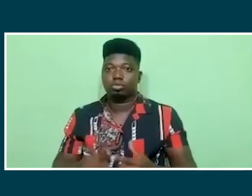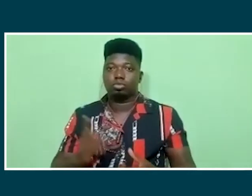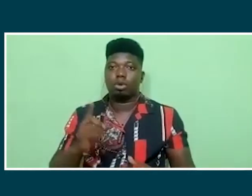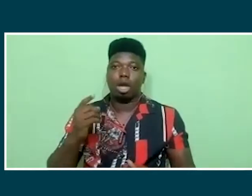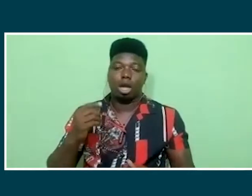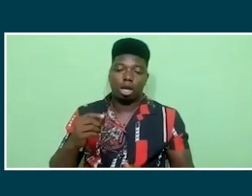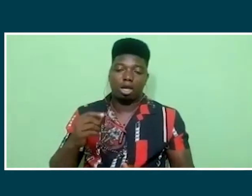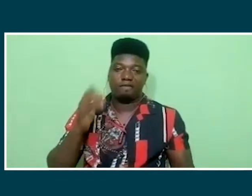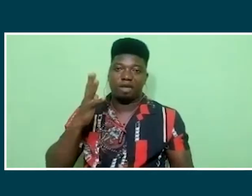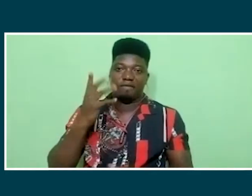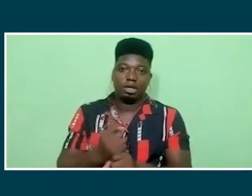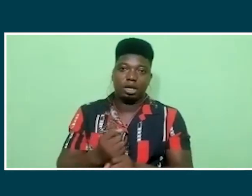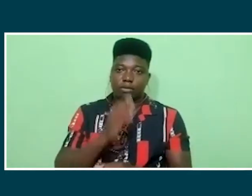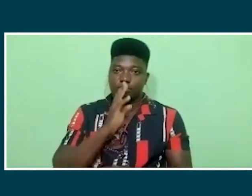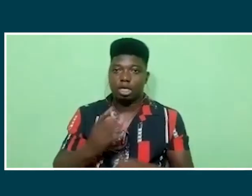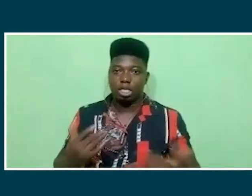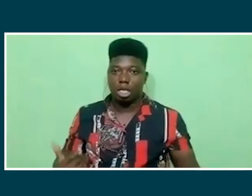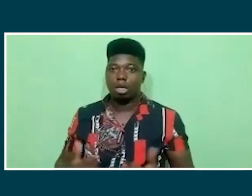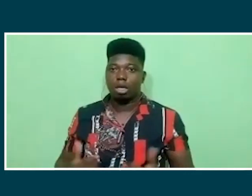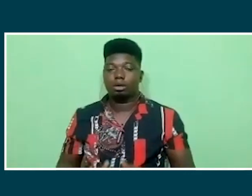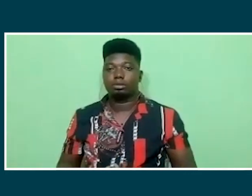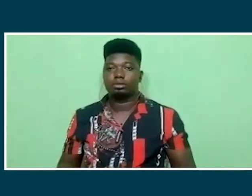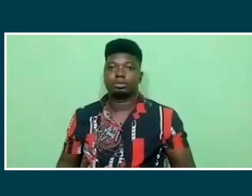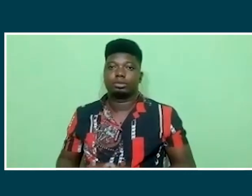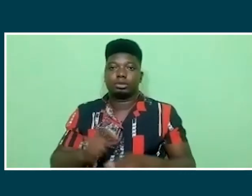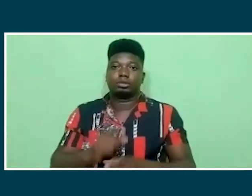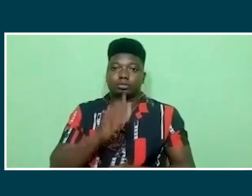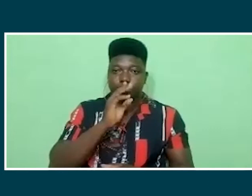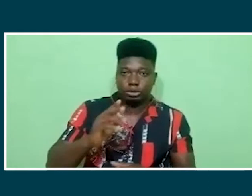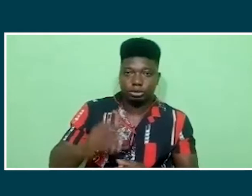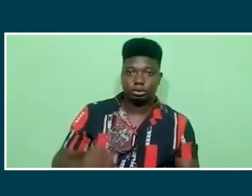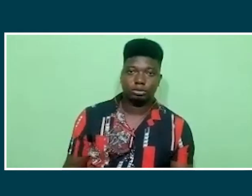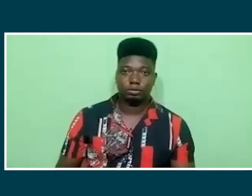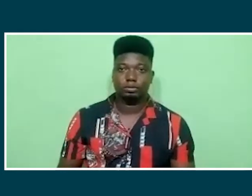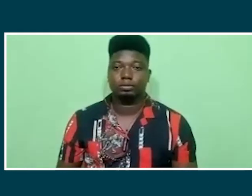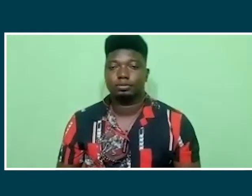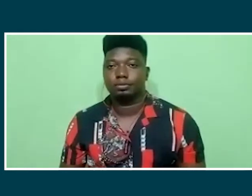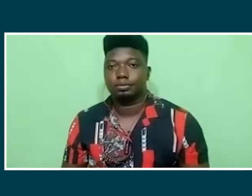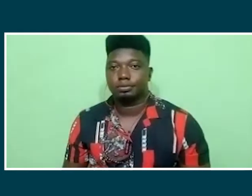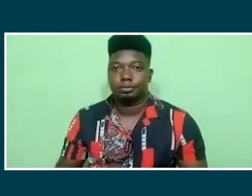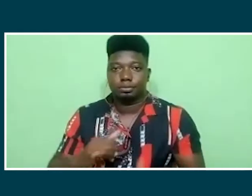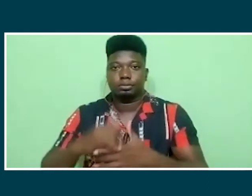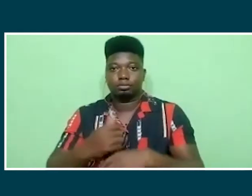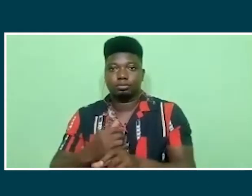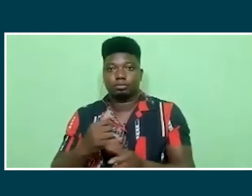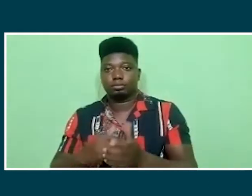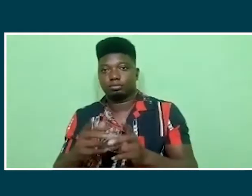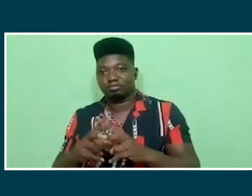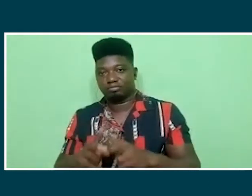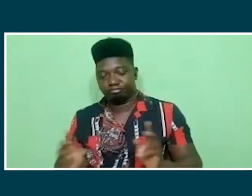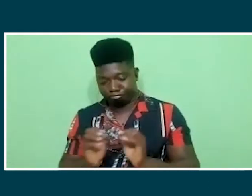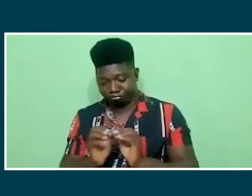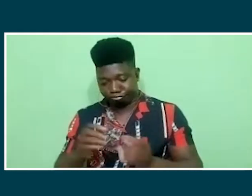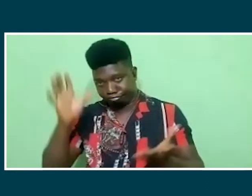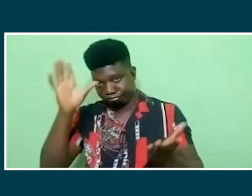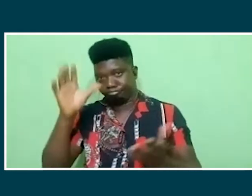these parents of a trans kiddo be like, yeah, that camp was on it, that makes me very hopeful that with intention and